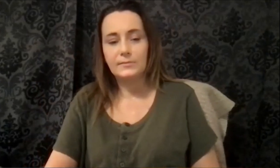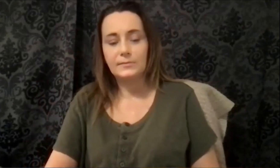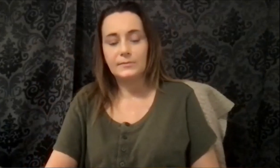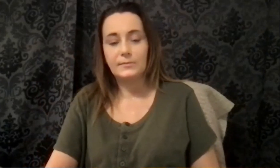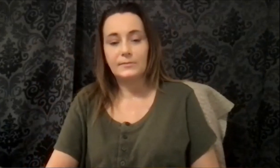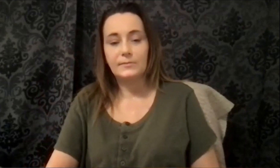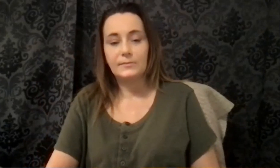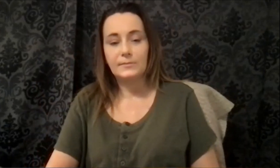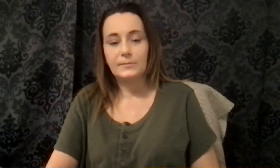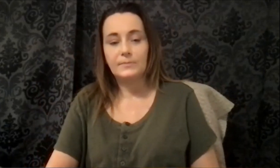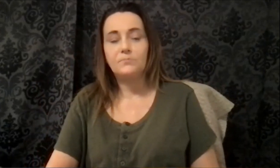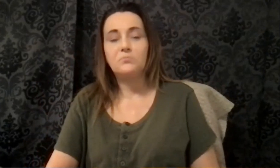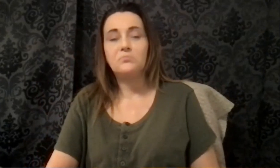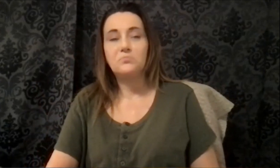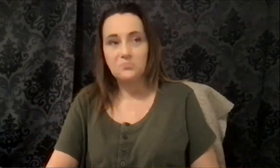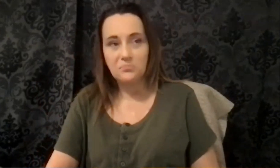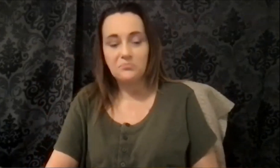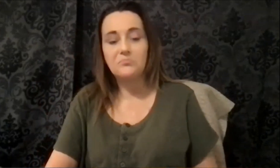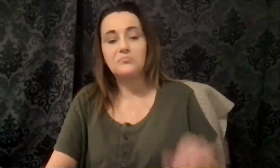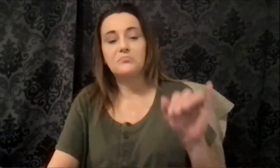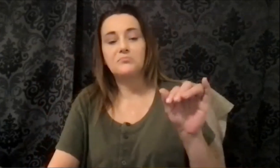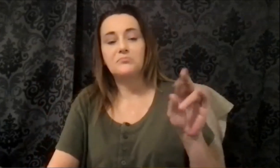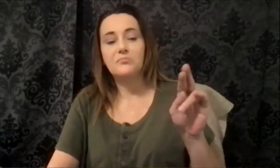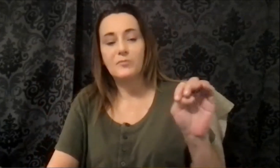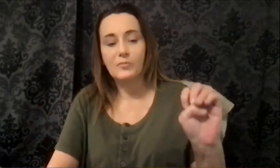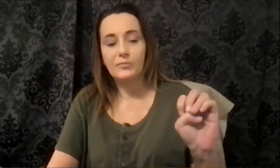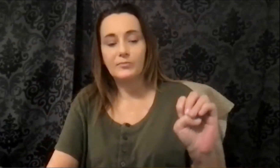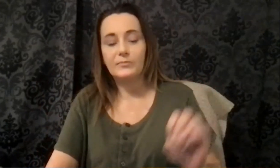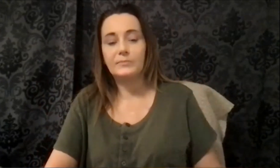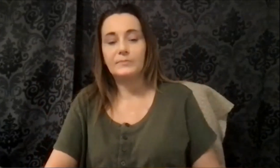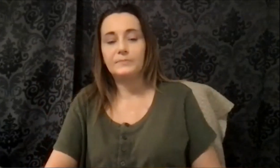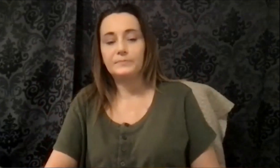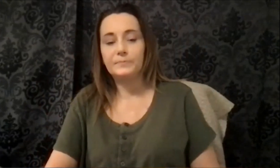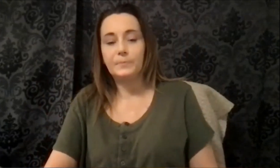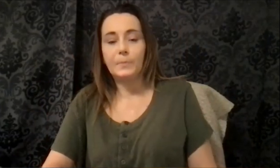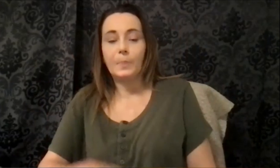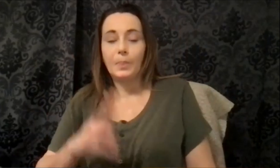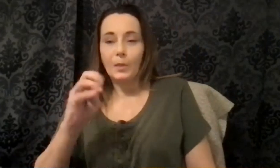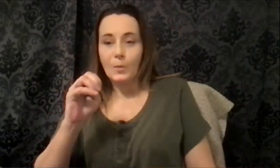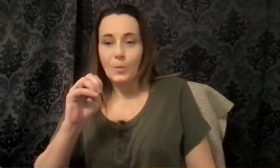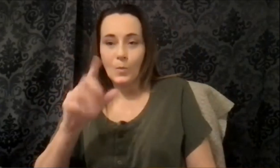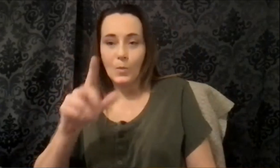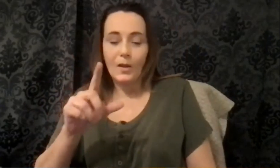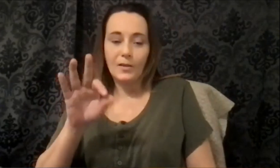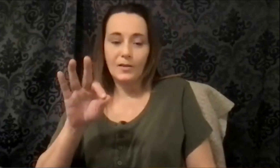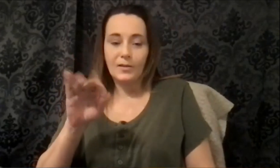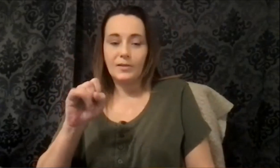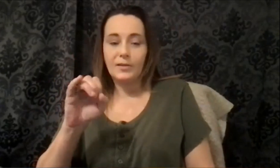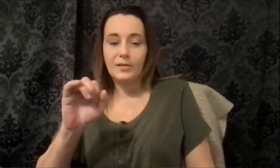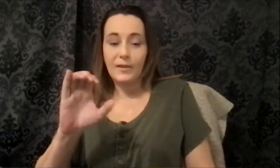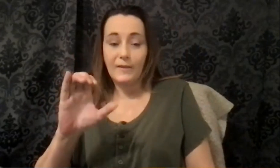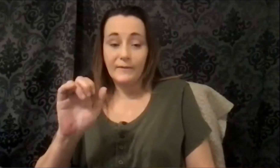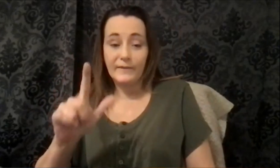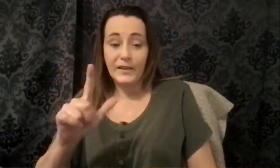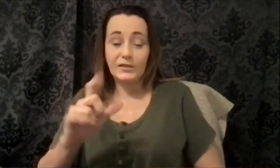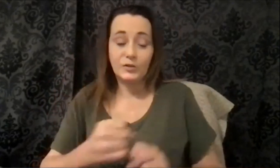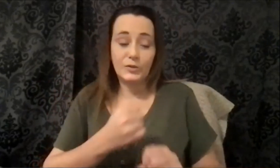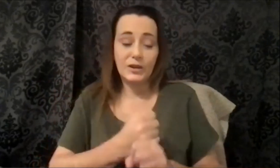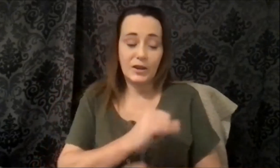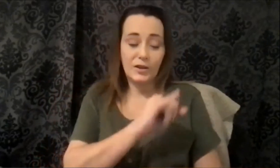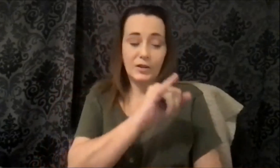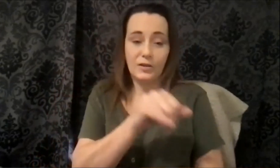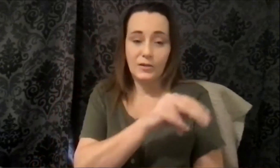Okay, well, because coming, the fiscal year is from June 22 to